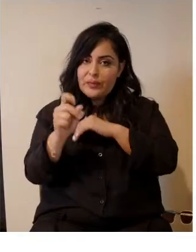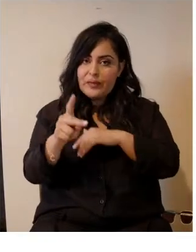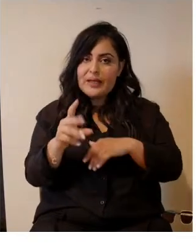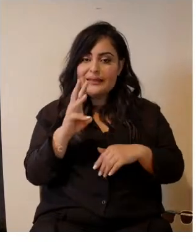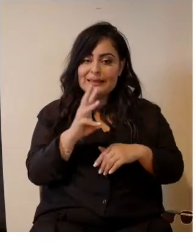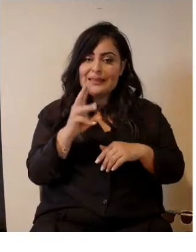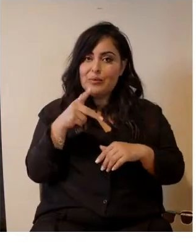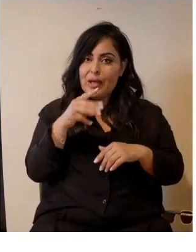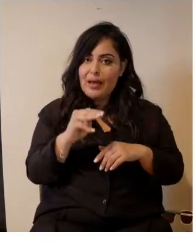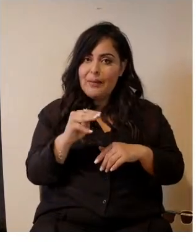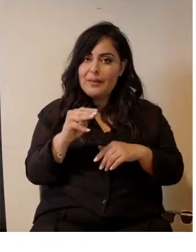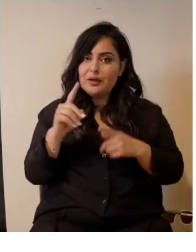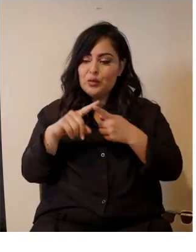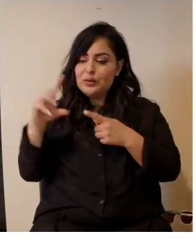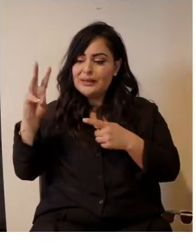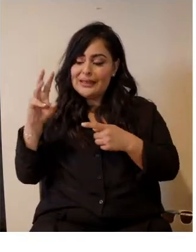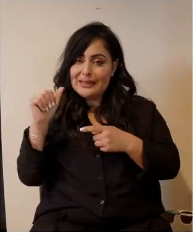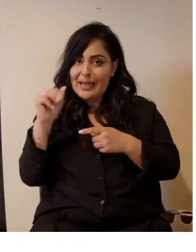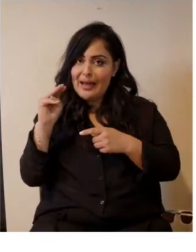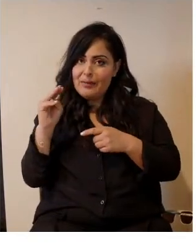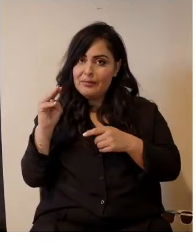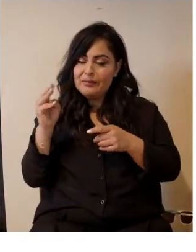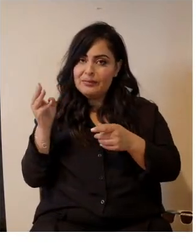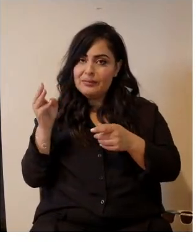6 a.m.